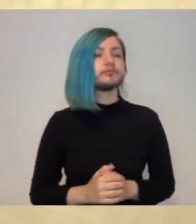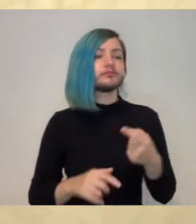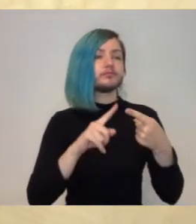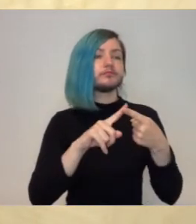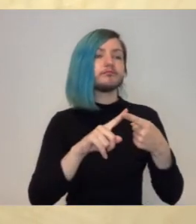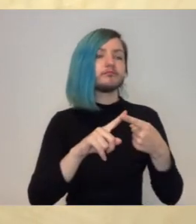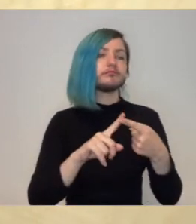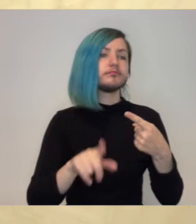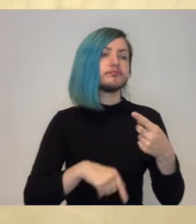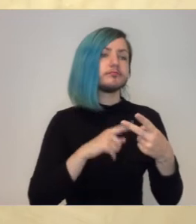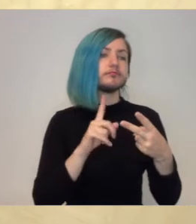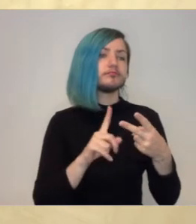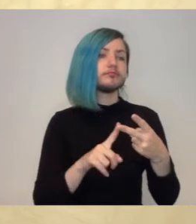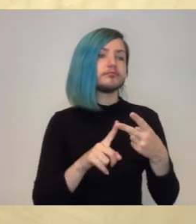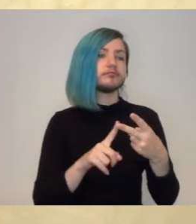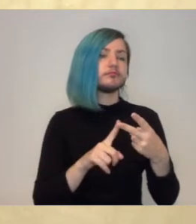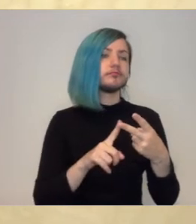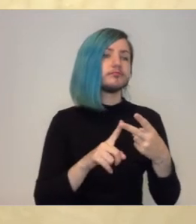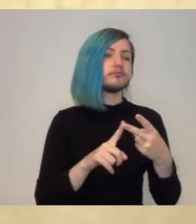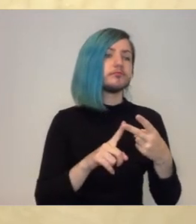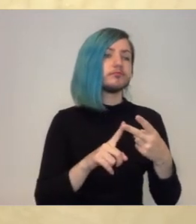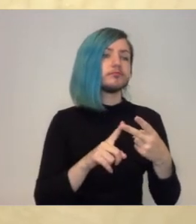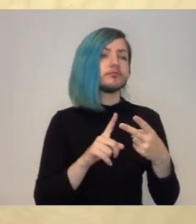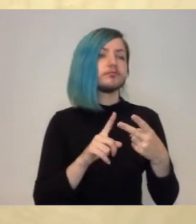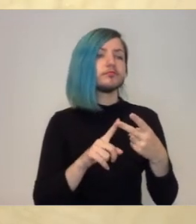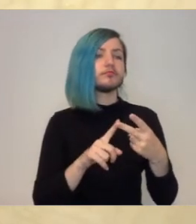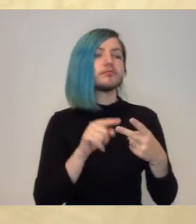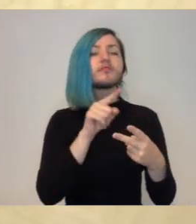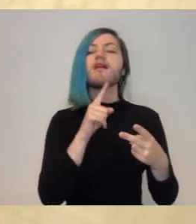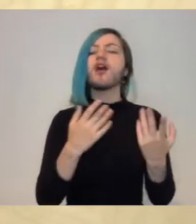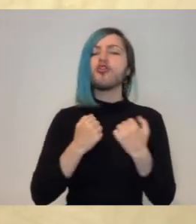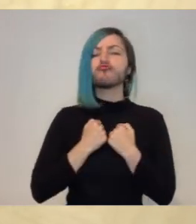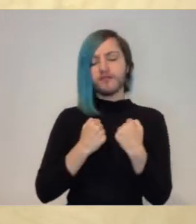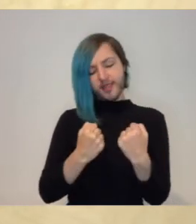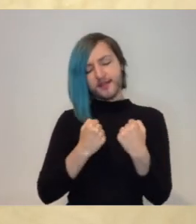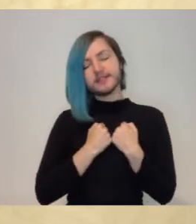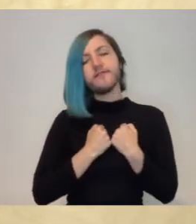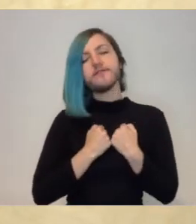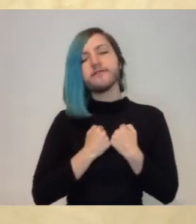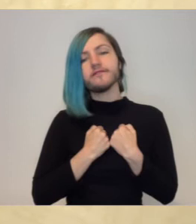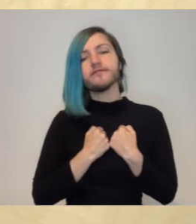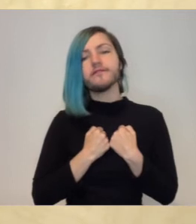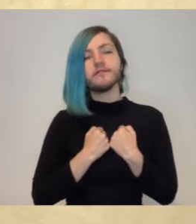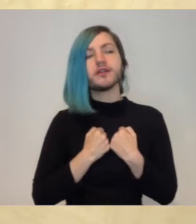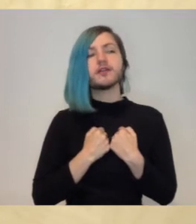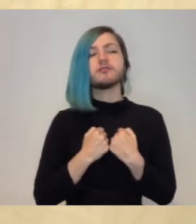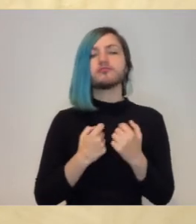I like the idea of when I look at something, it making me feel reflective, so I'm going to choose reflective,